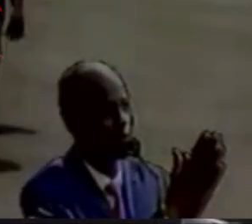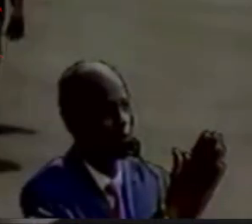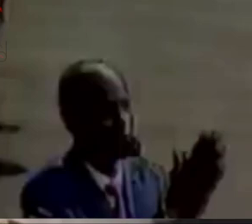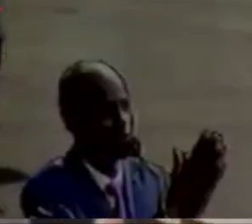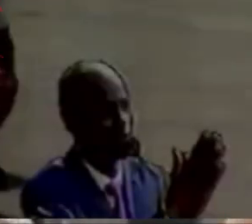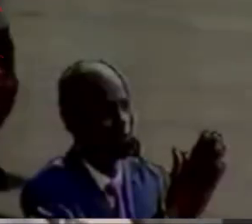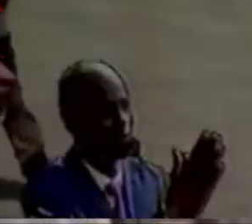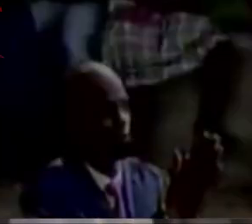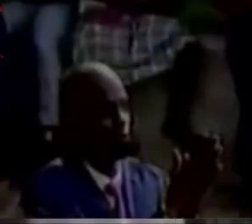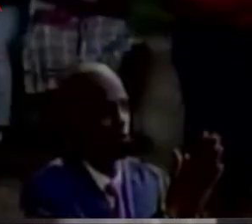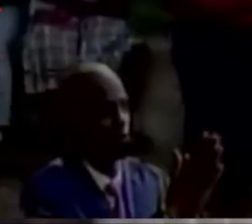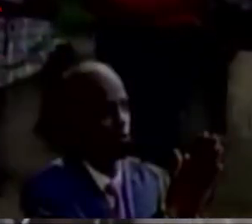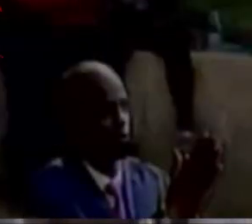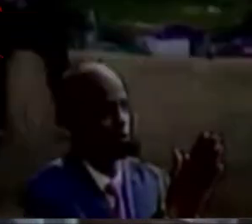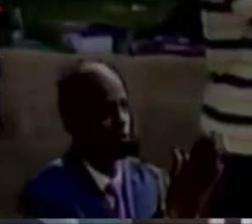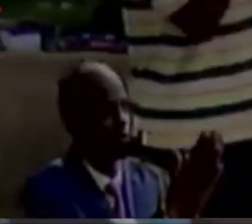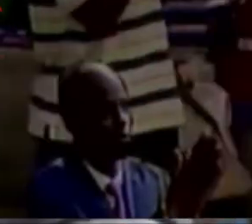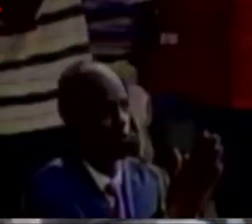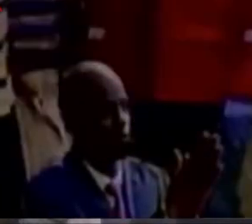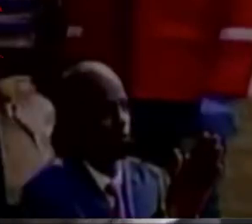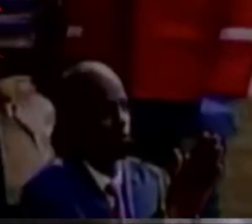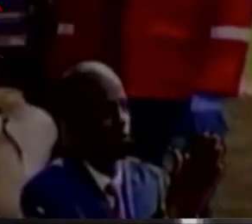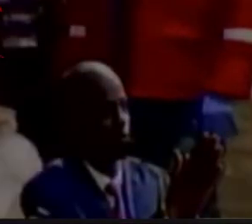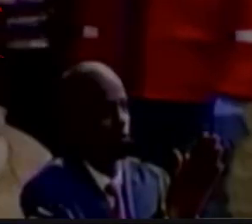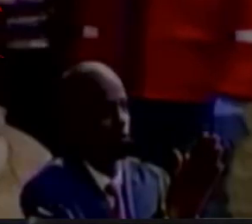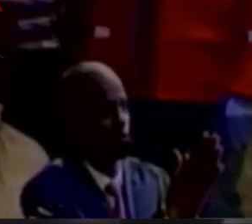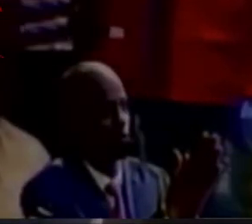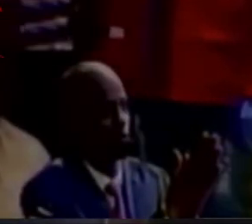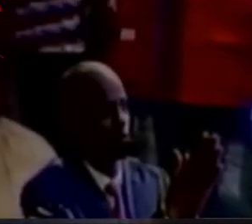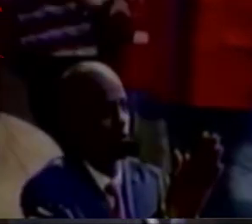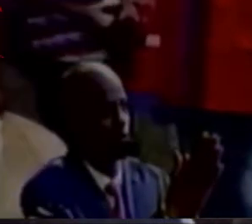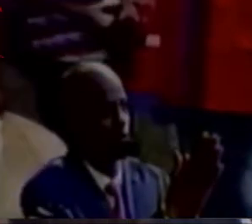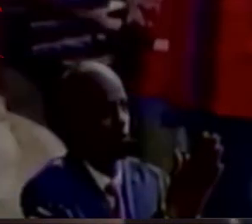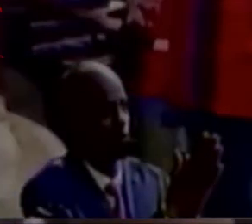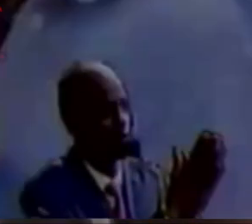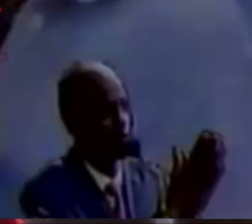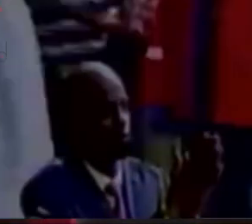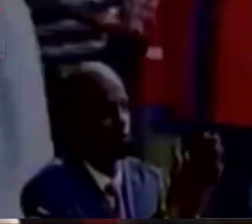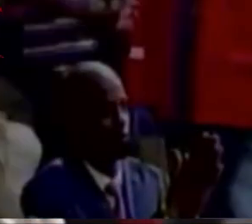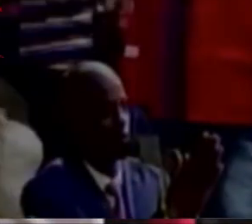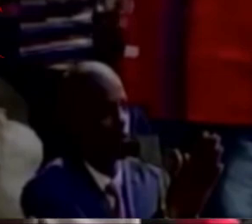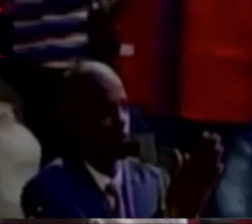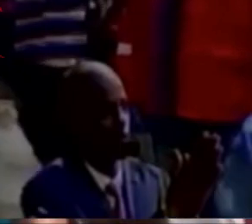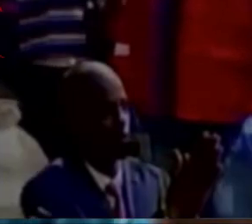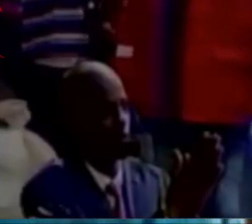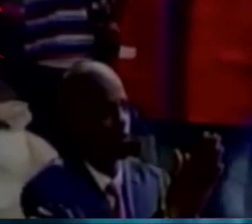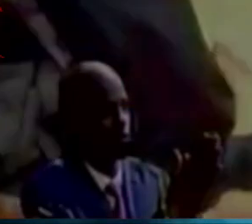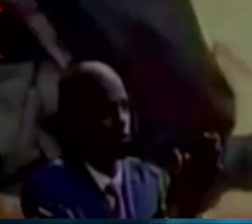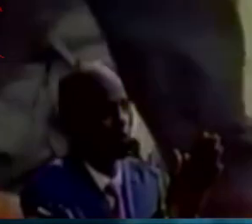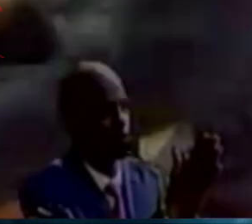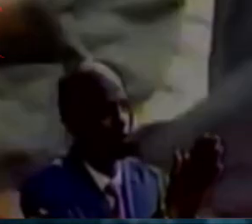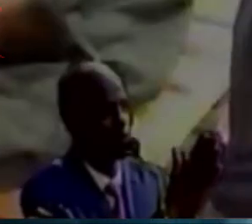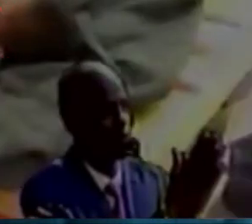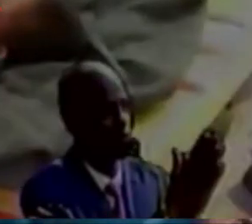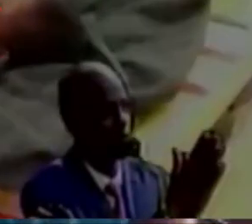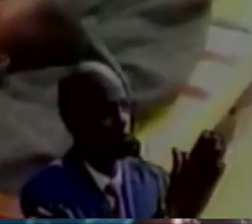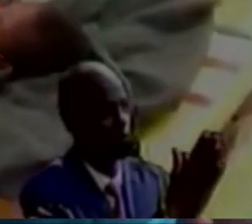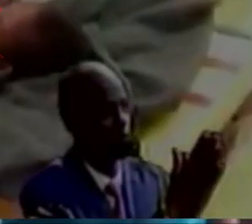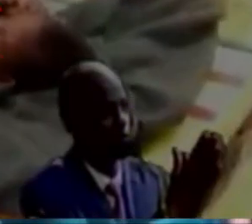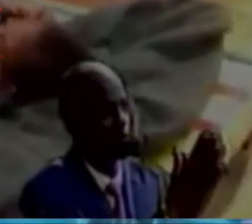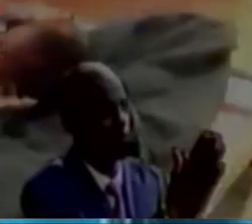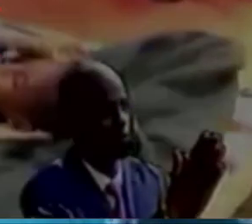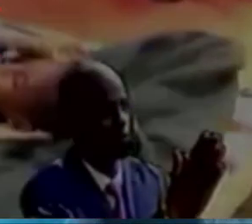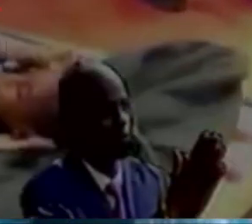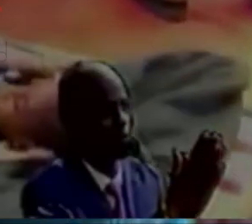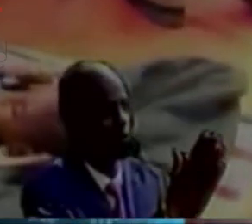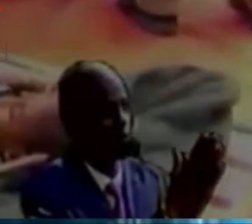region, further weakening infrastructure, the after effects of Tropical Depression Grace. We are here